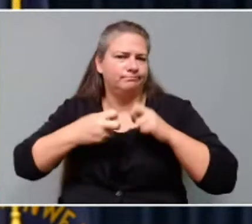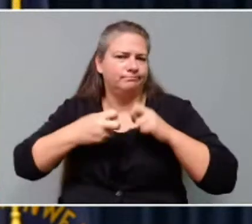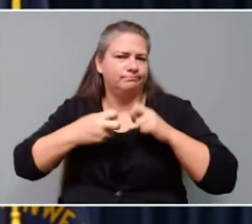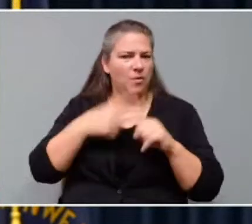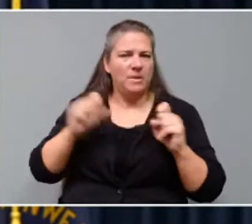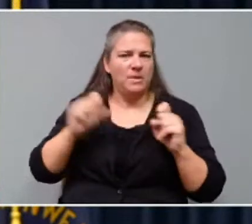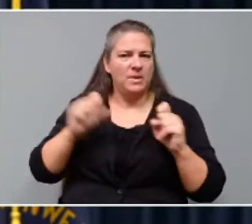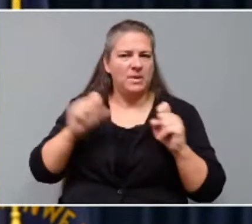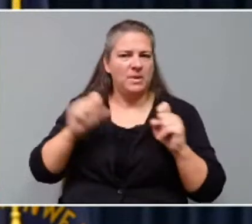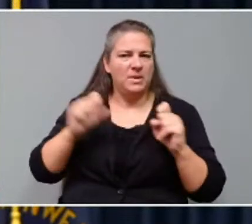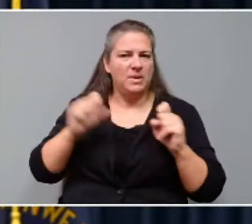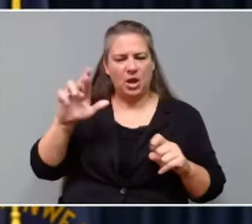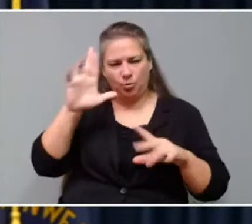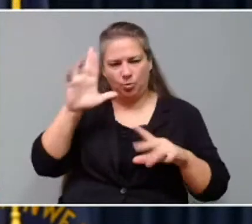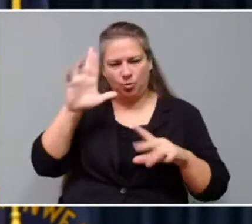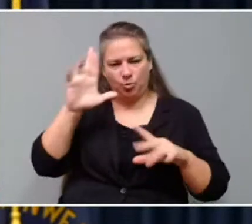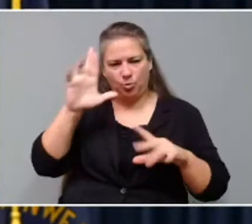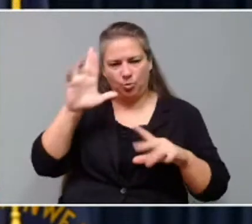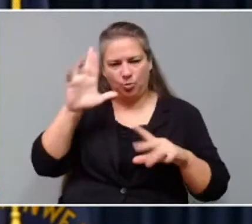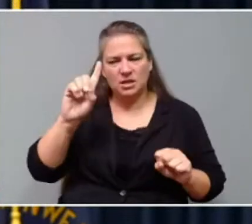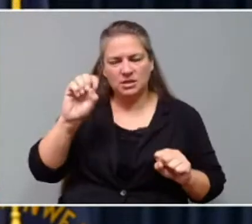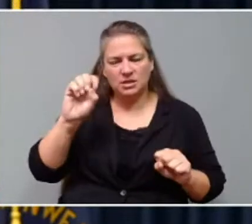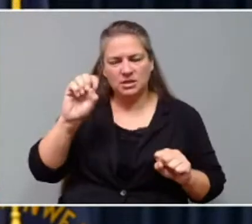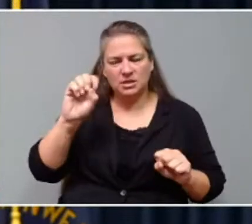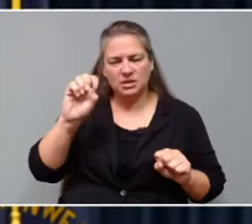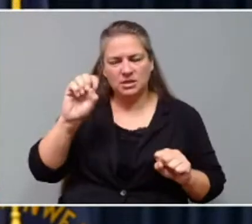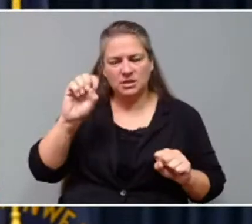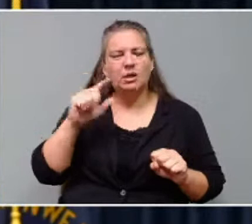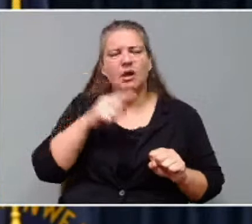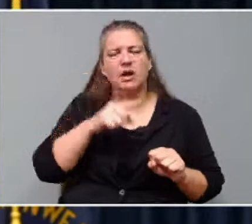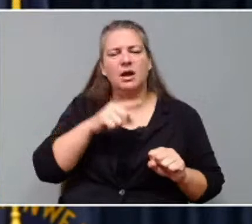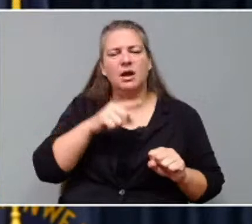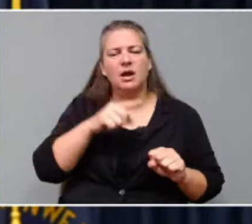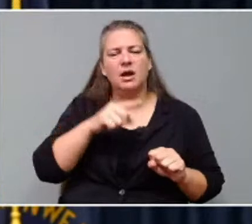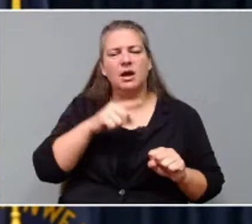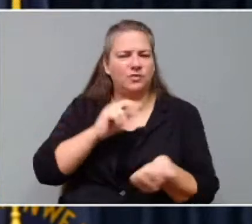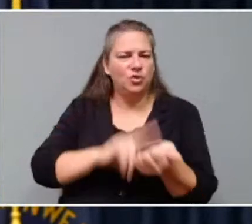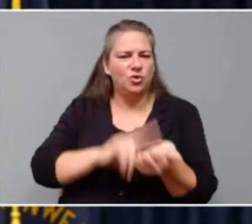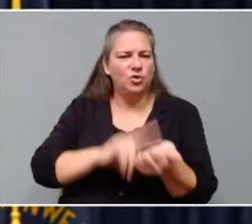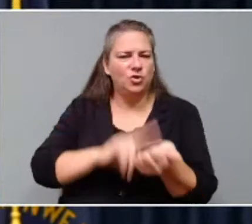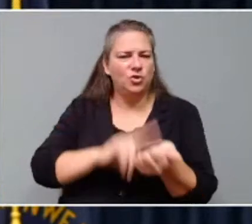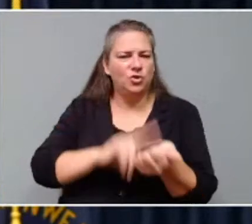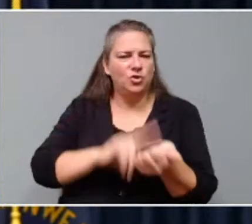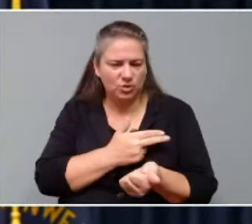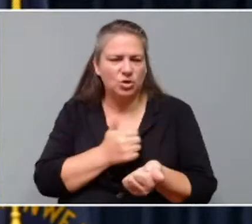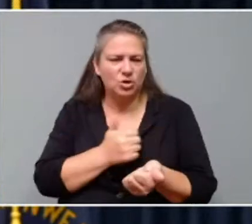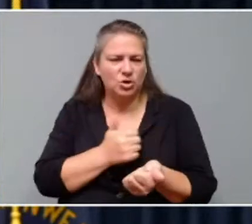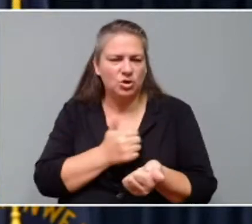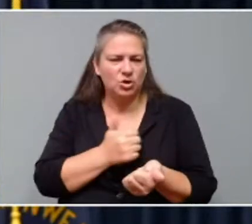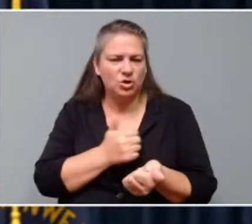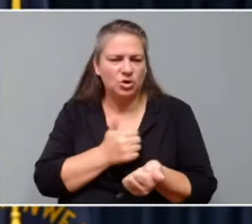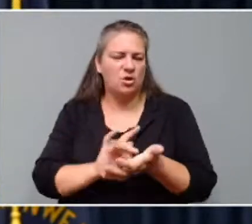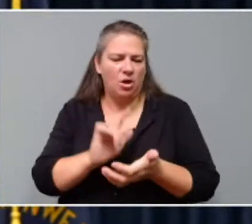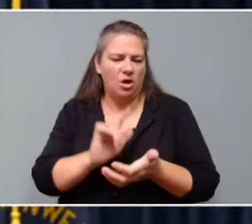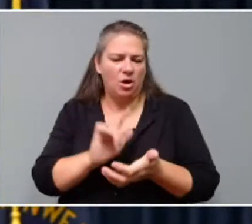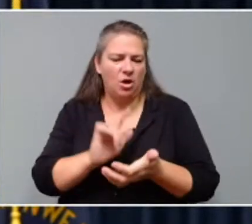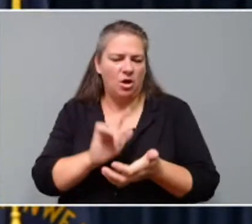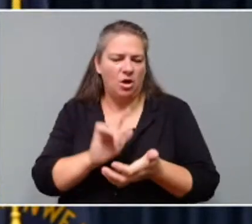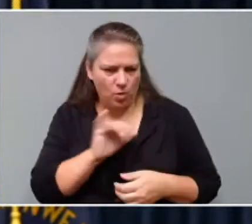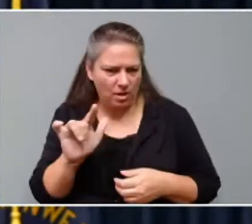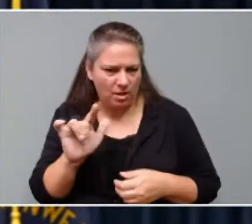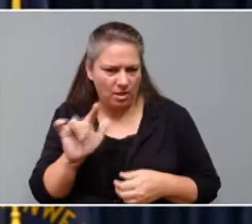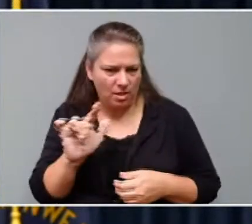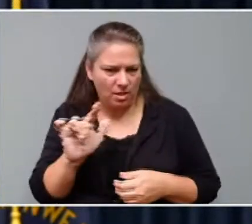president and CEO, Don Lloyd, Chief Nursing Officer, LaRae Wilson, Chief Medical Officer, Will Milon,